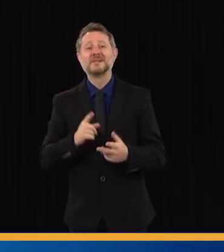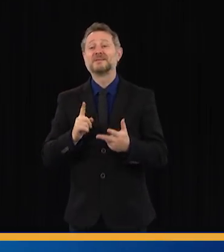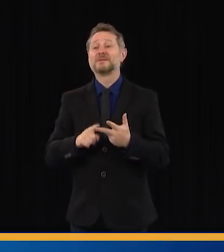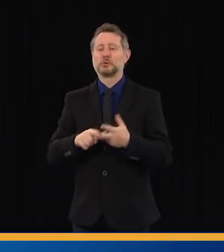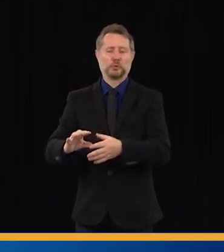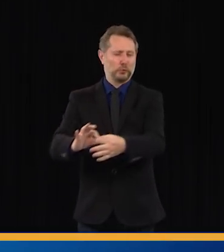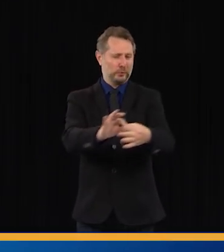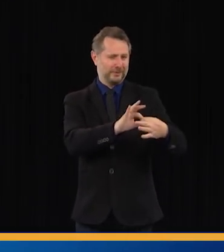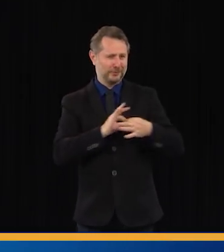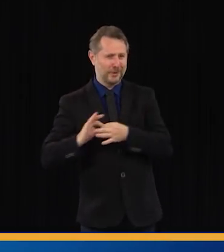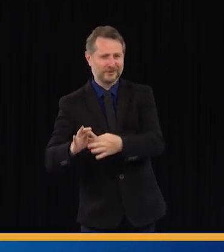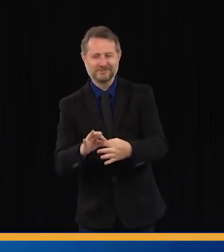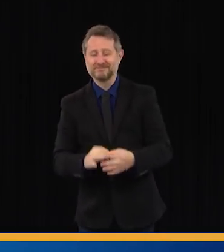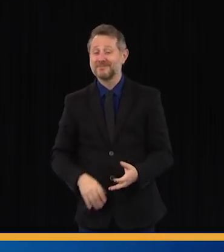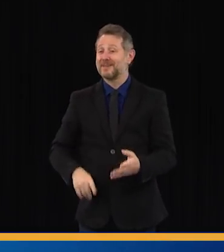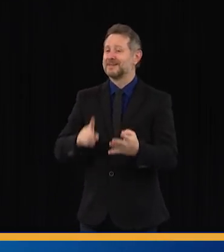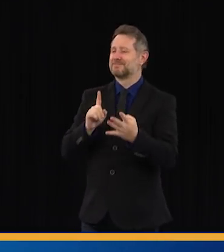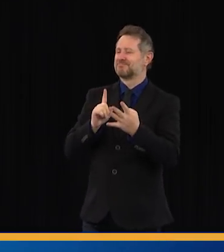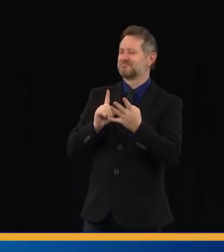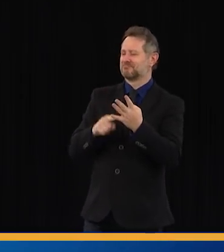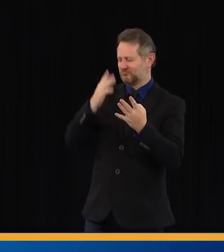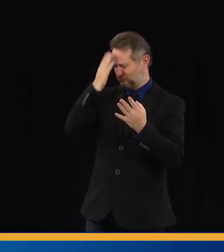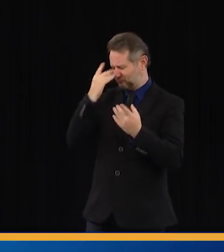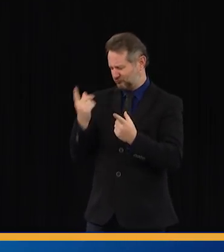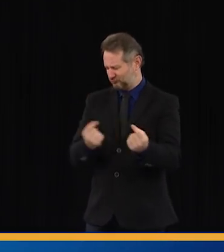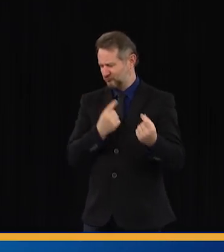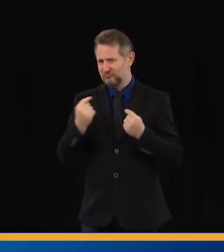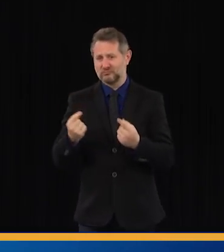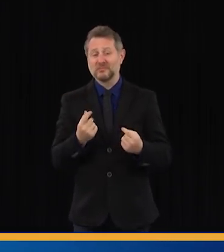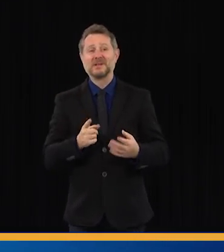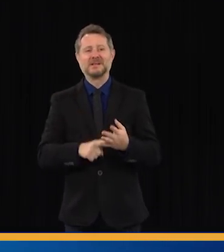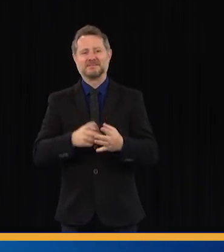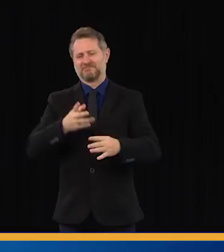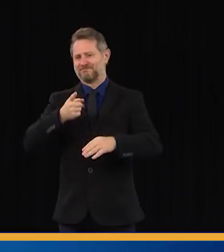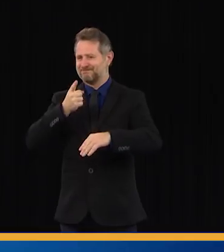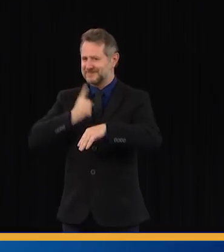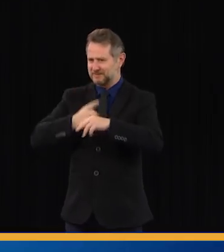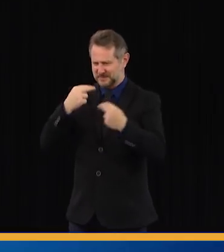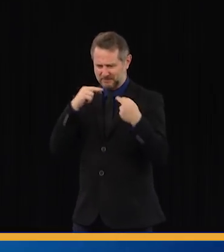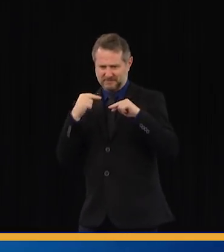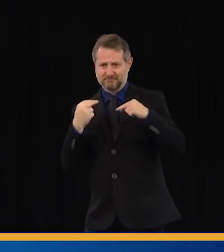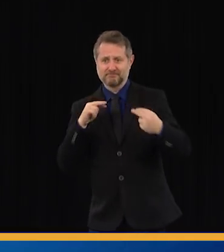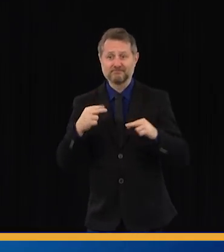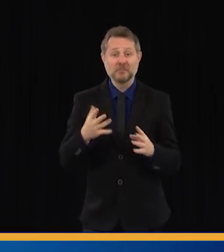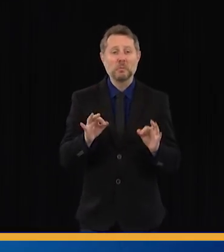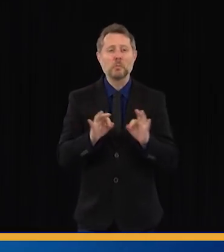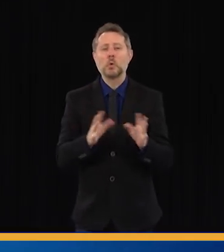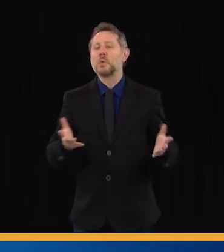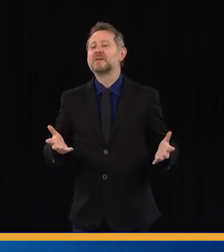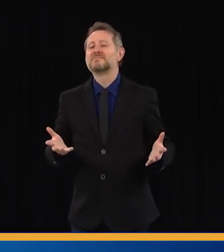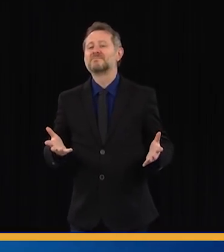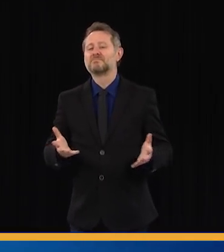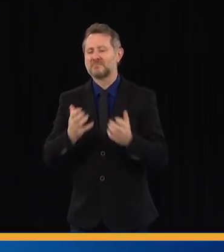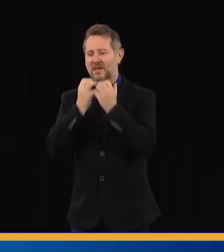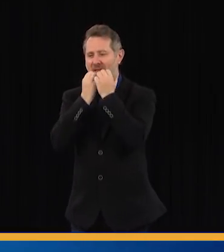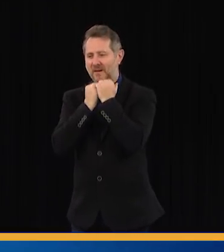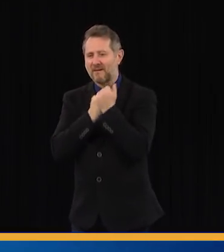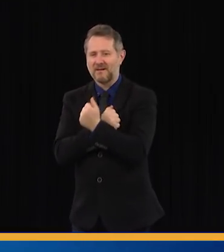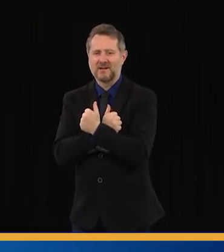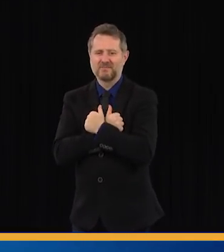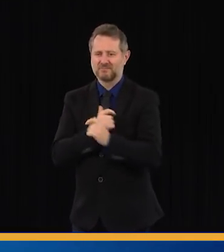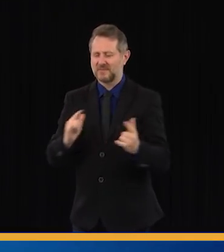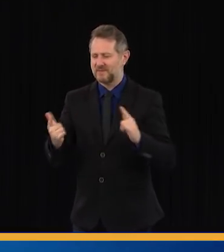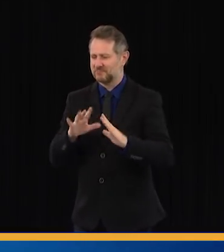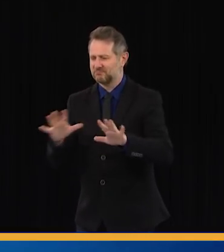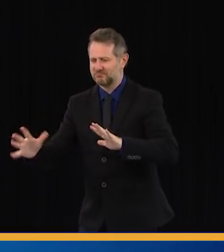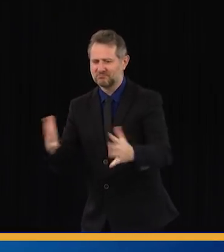and tough is also disciplined. And tough, most importantly, is loving. Well,